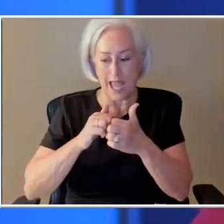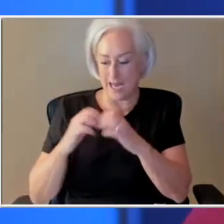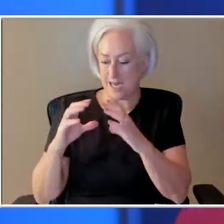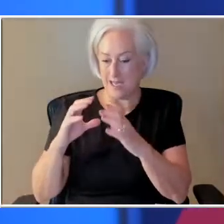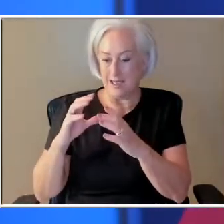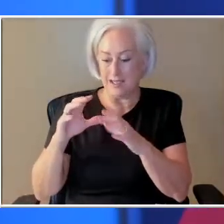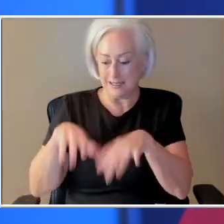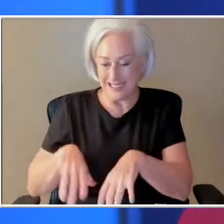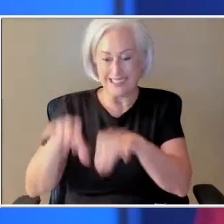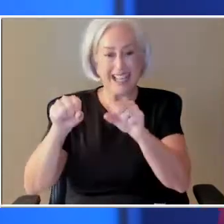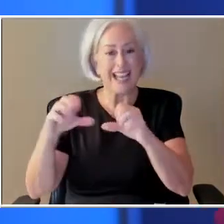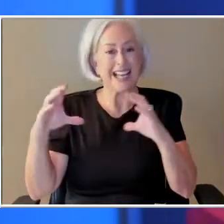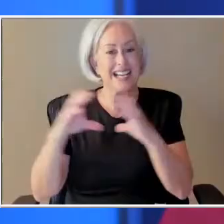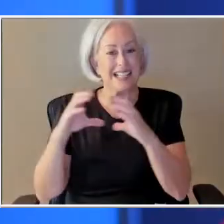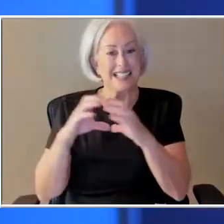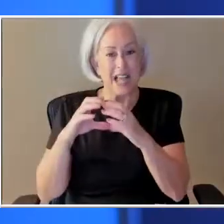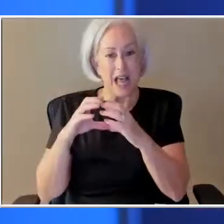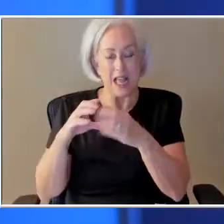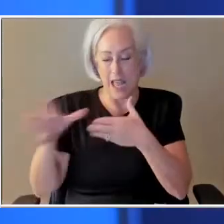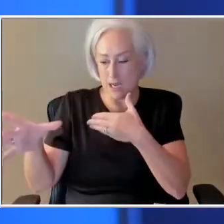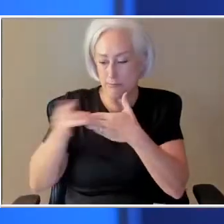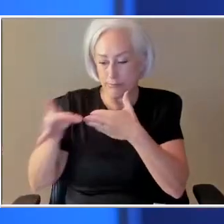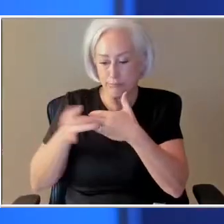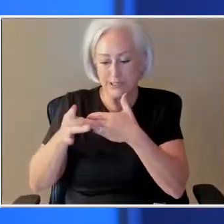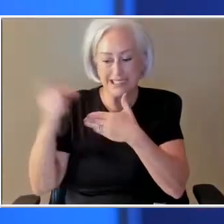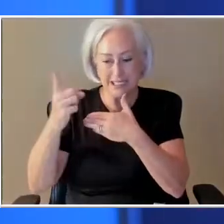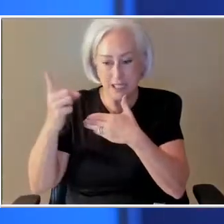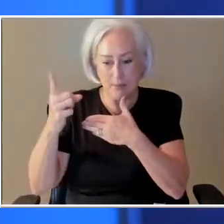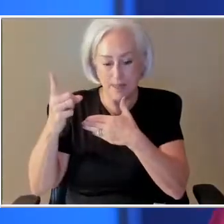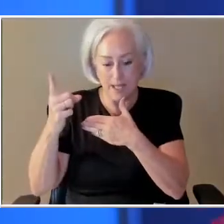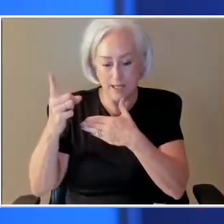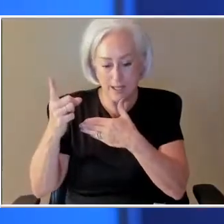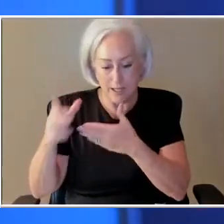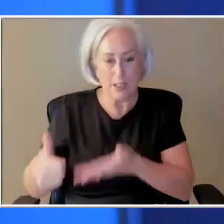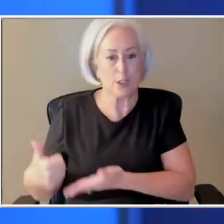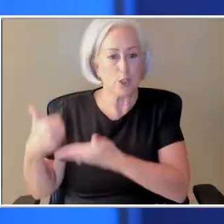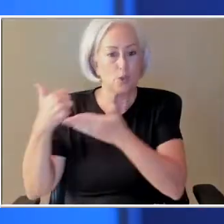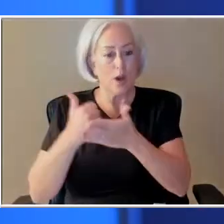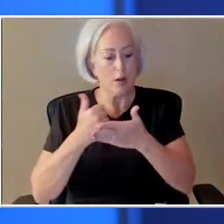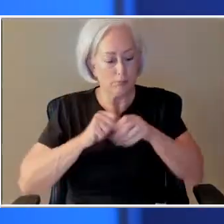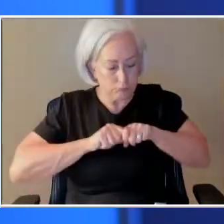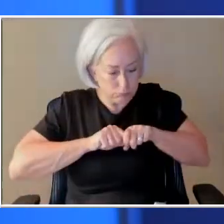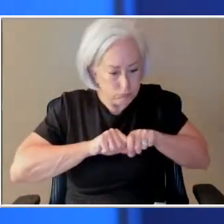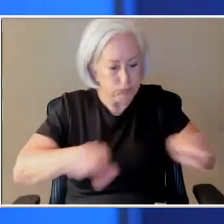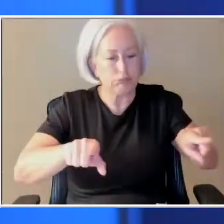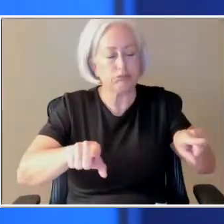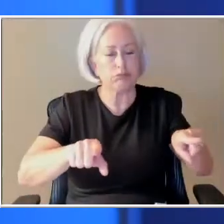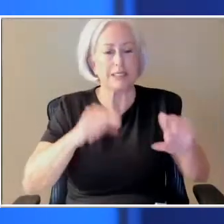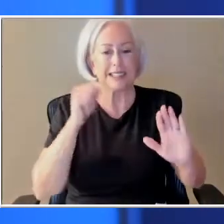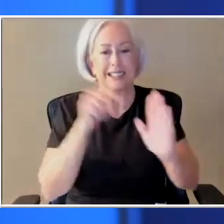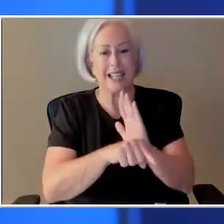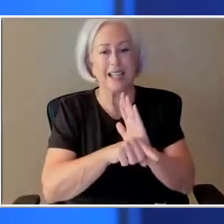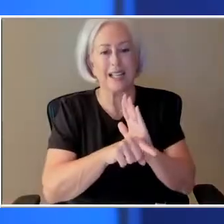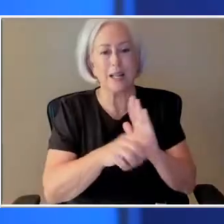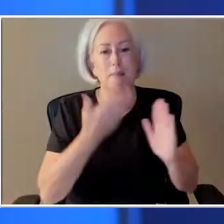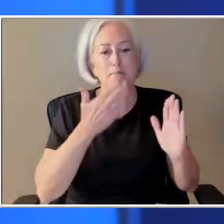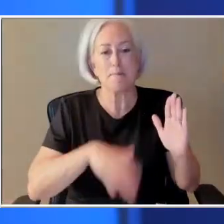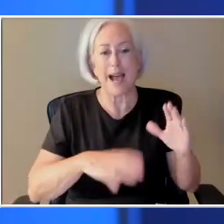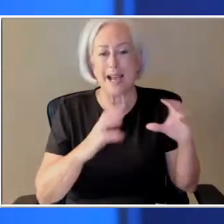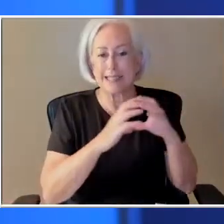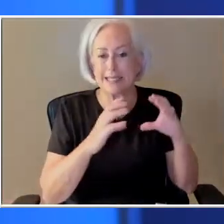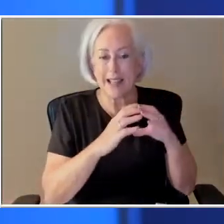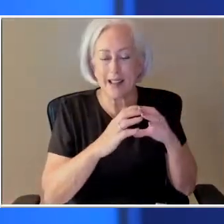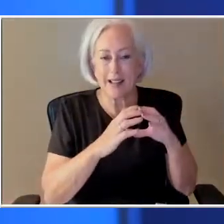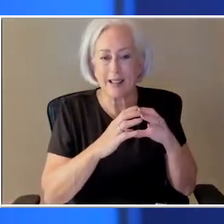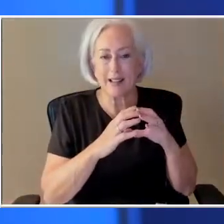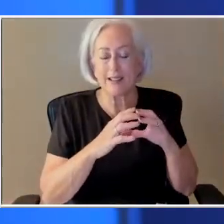send things out that kill the myeloma cell, you know, the targets, attaching it is just incredible.